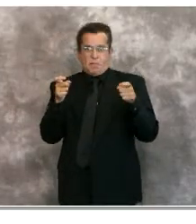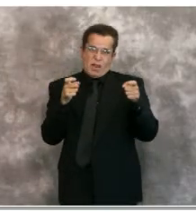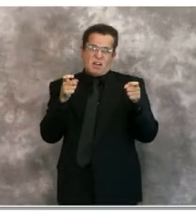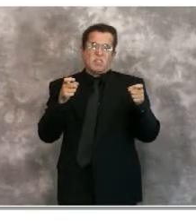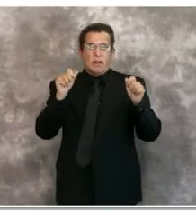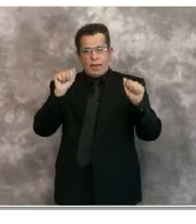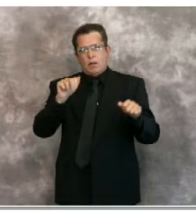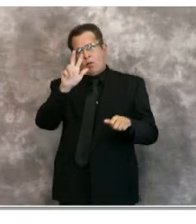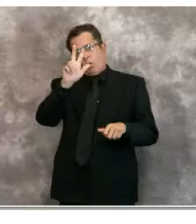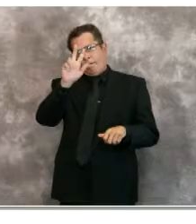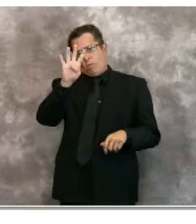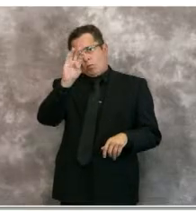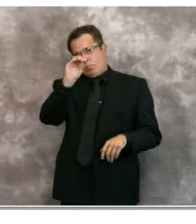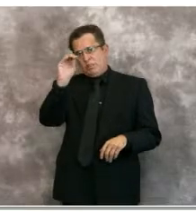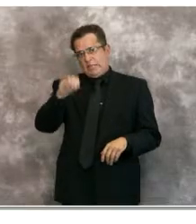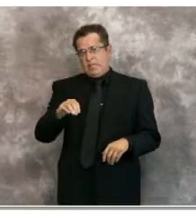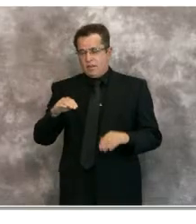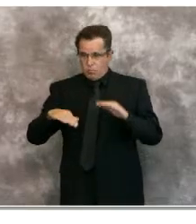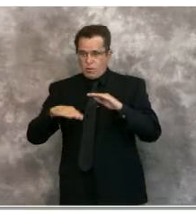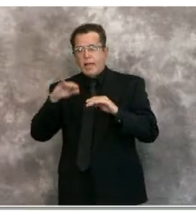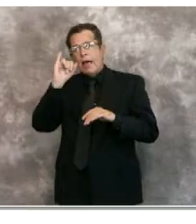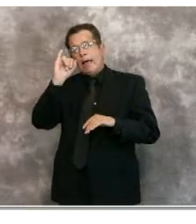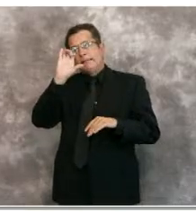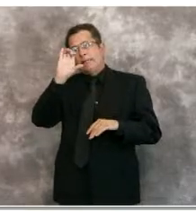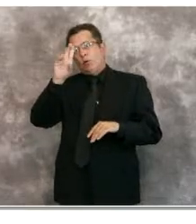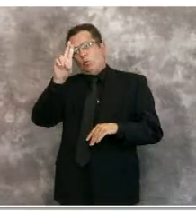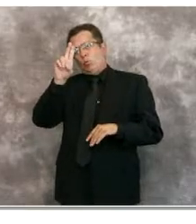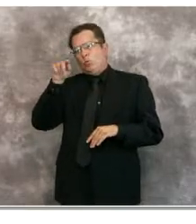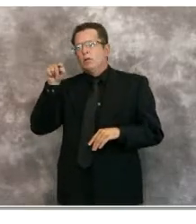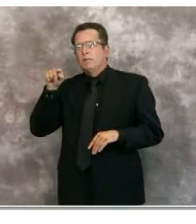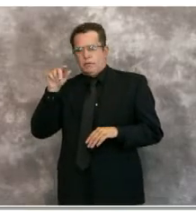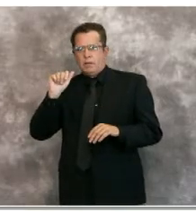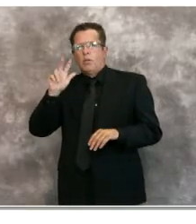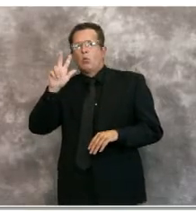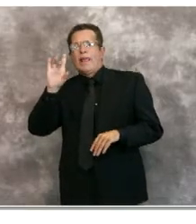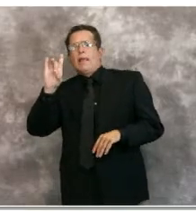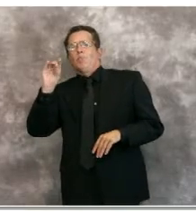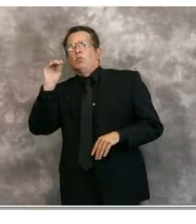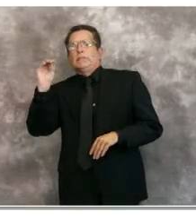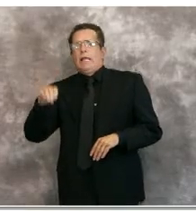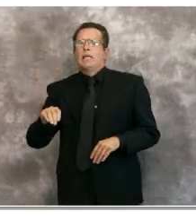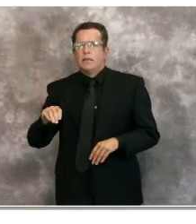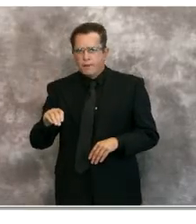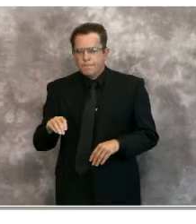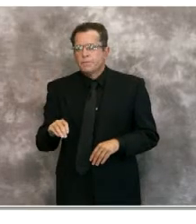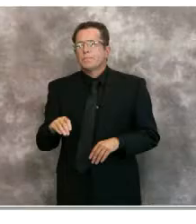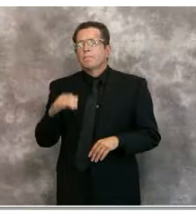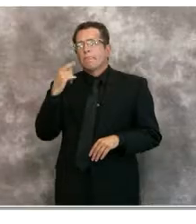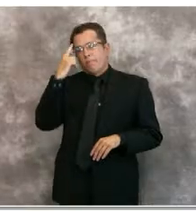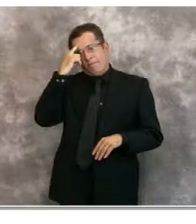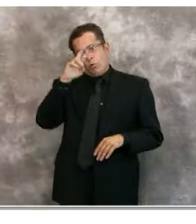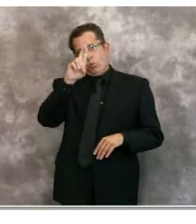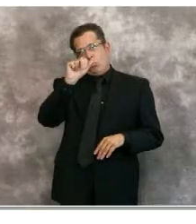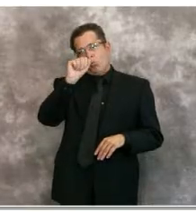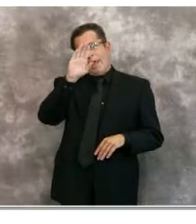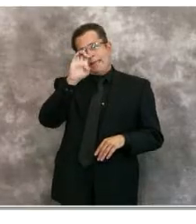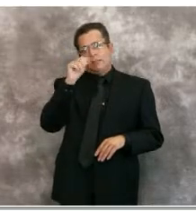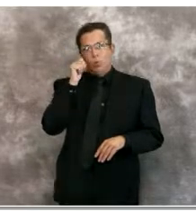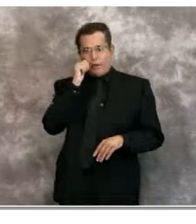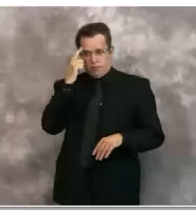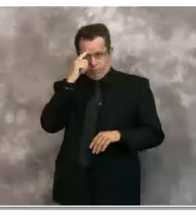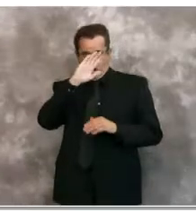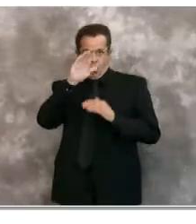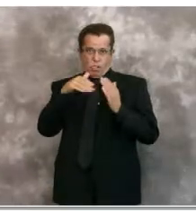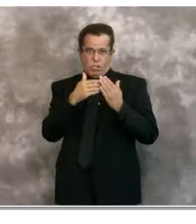34% and for ICU admissions at 38%. Regarding race and ethnicity of